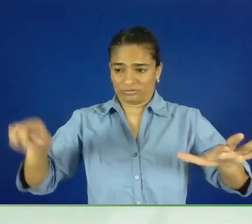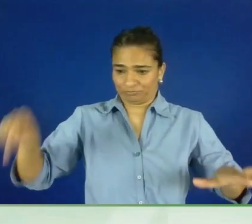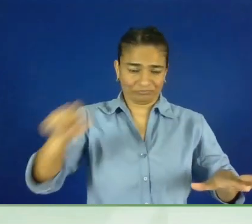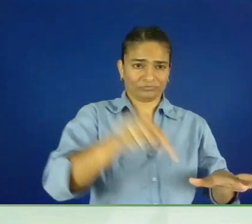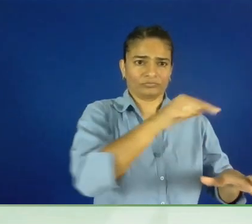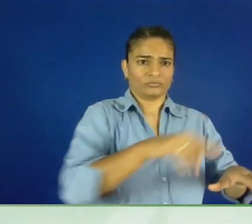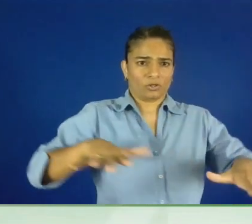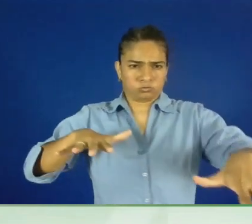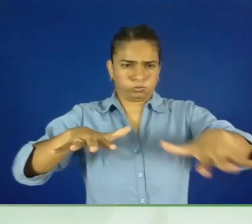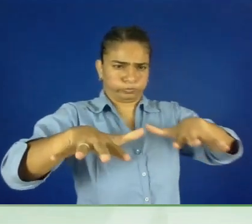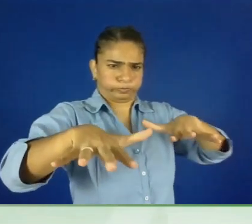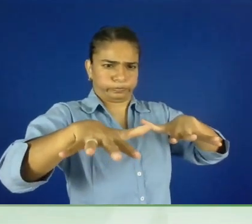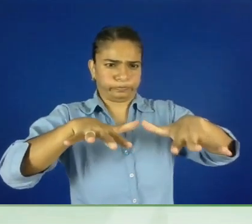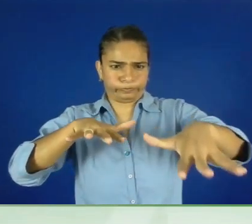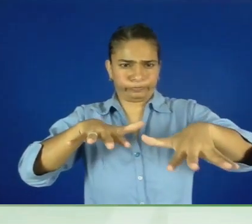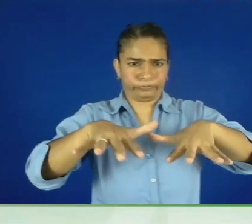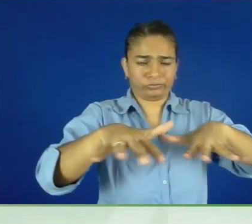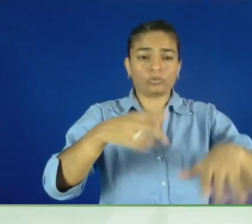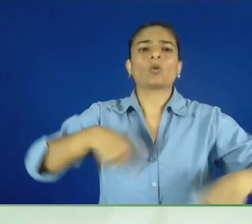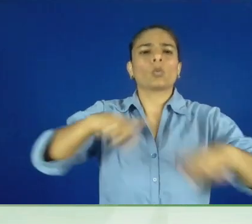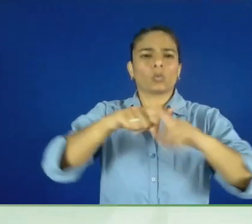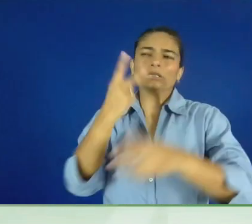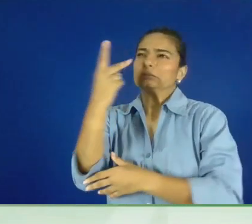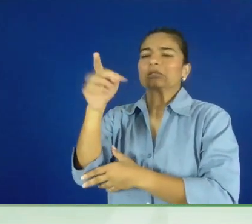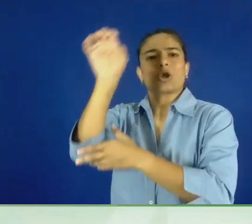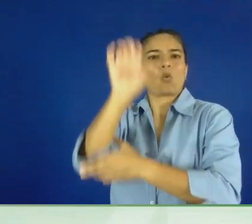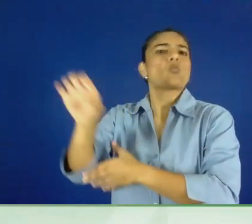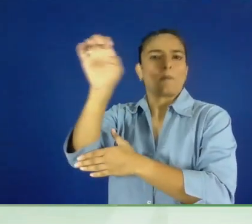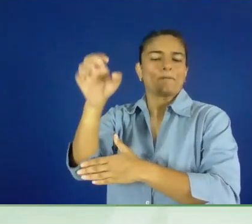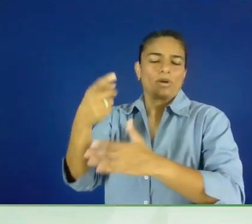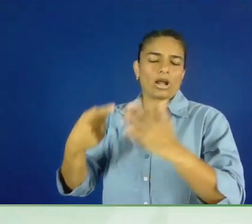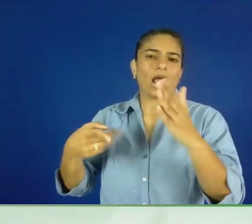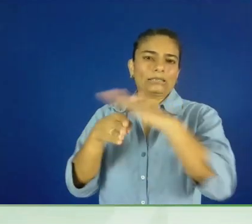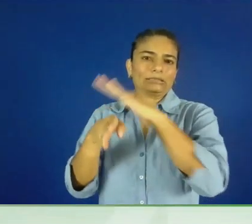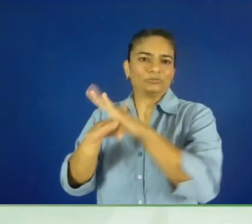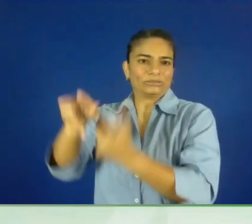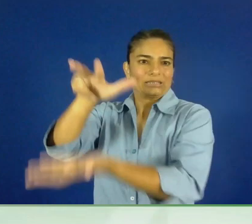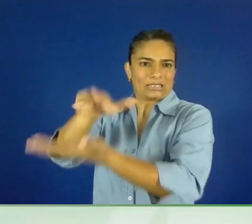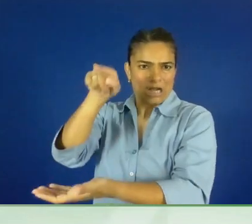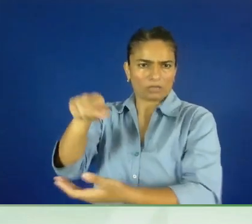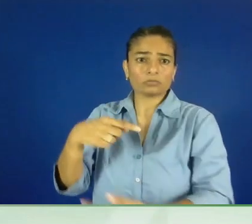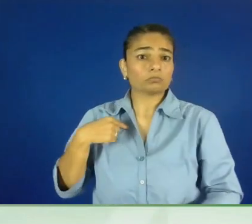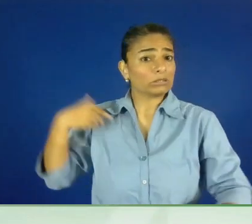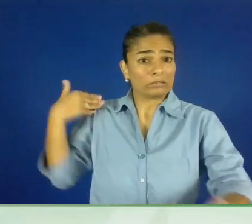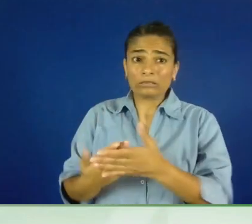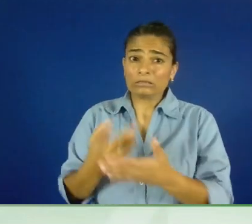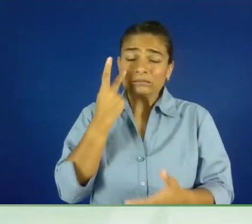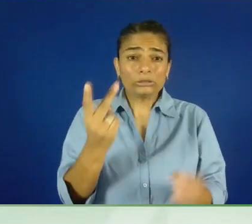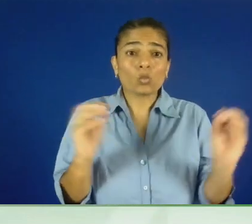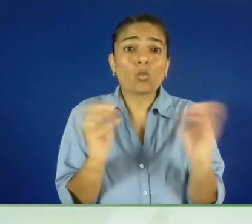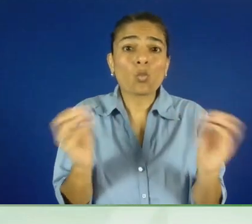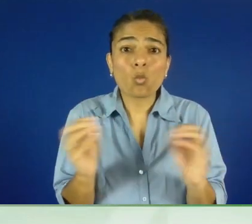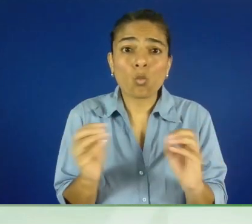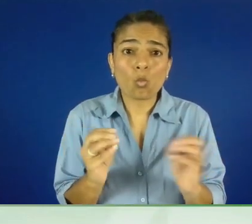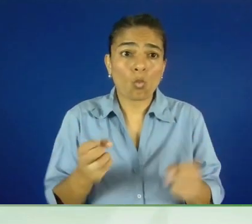to accessibility in business than until we have this legislation. But all I can see are the things, the gaps that are there, the things that should have